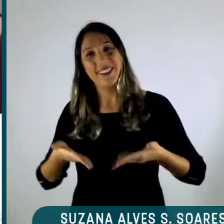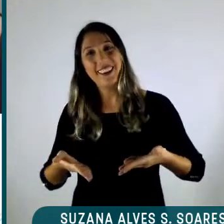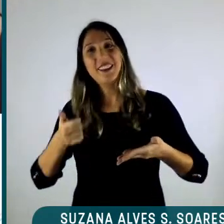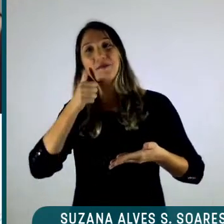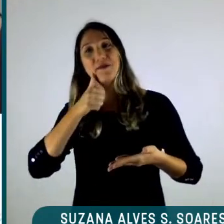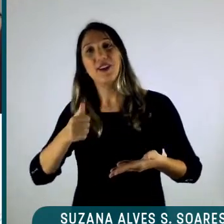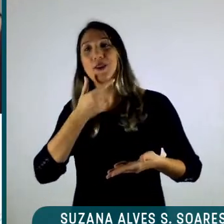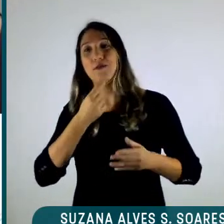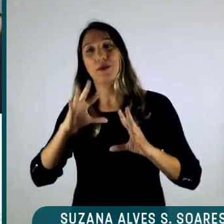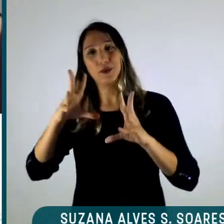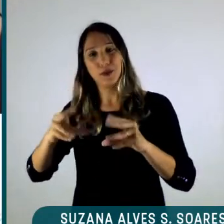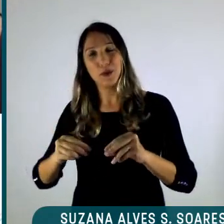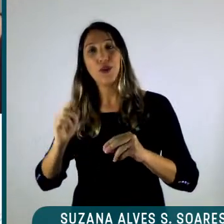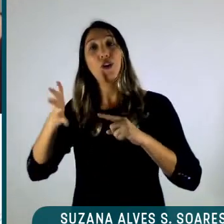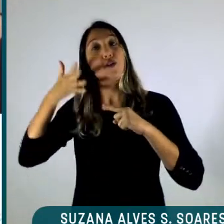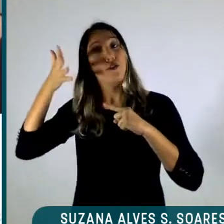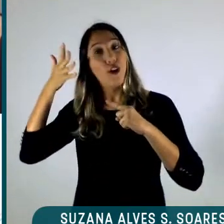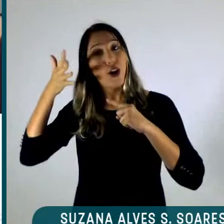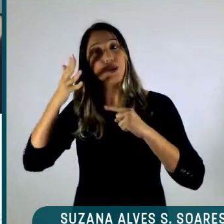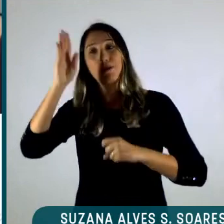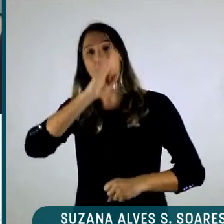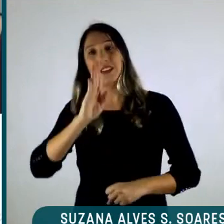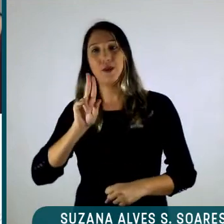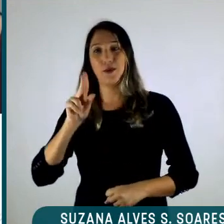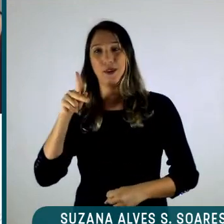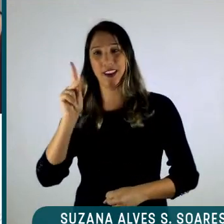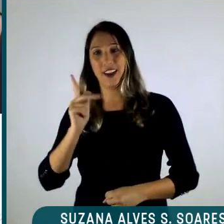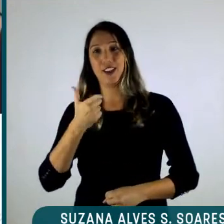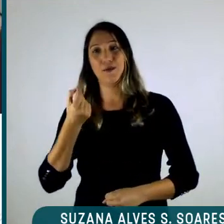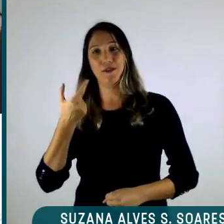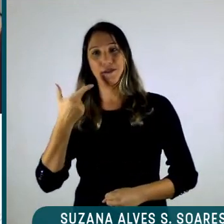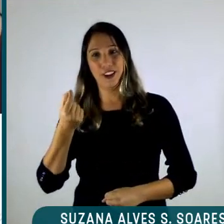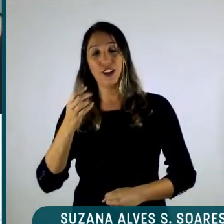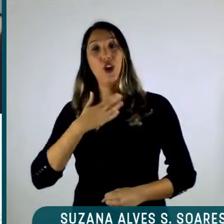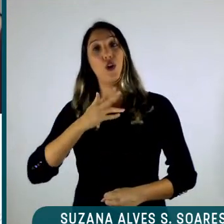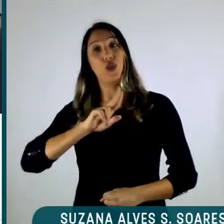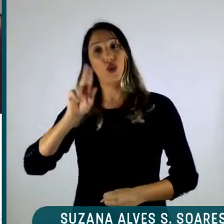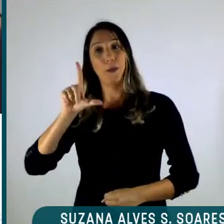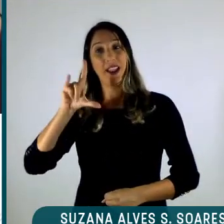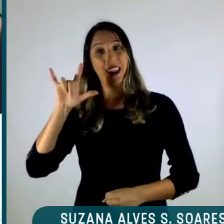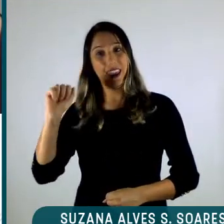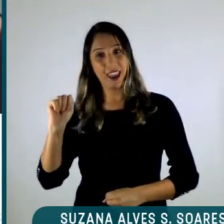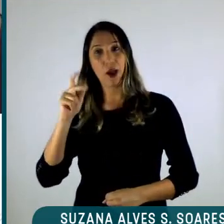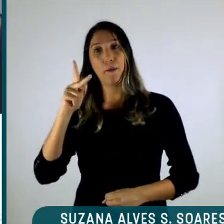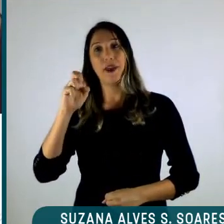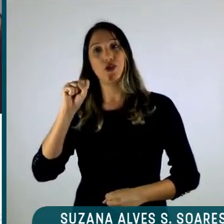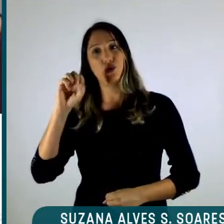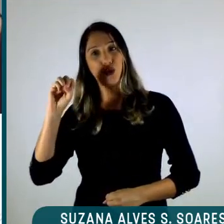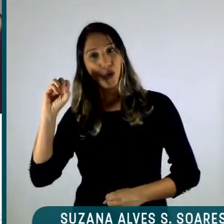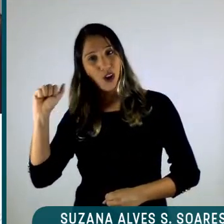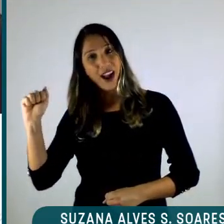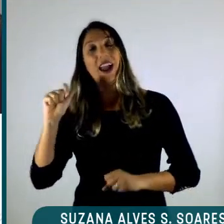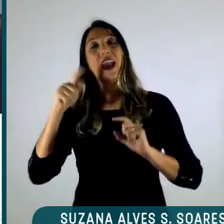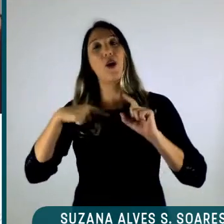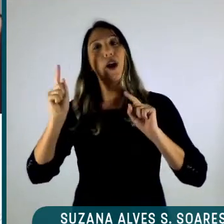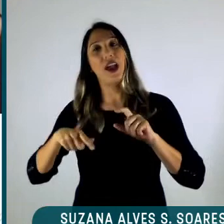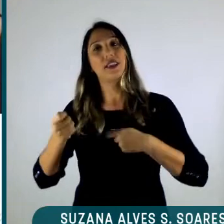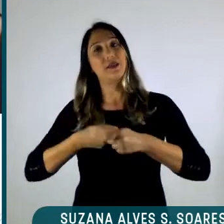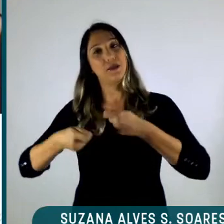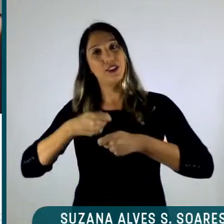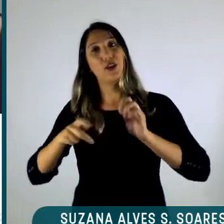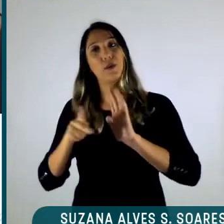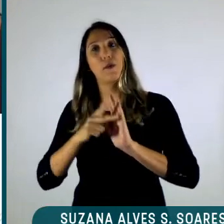Hi, welcome everyone to the Brazil UK Forum 2020. I'm Lia Pessoa.